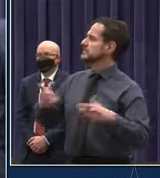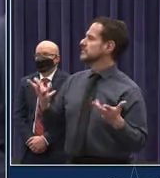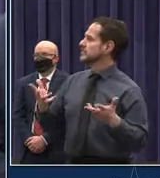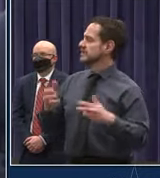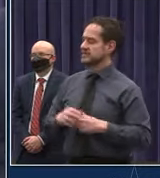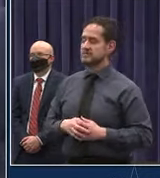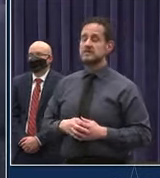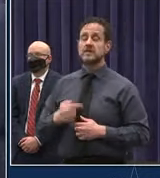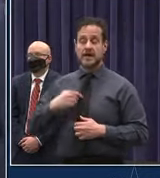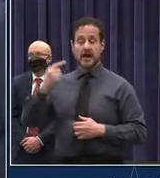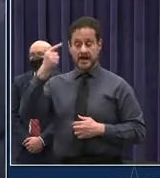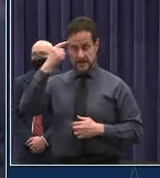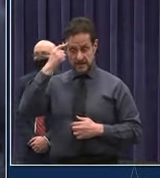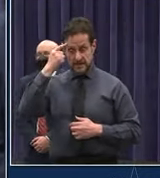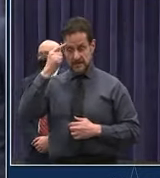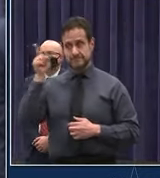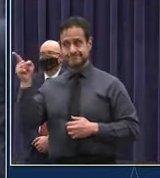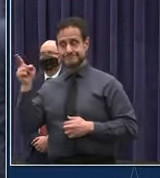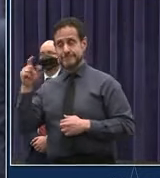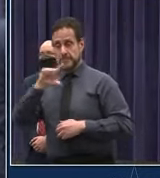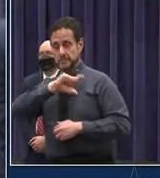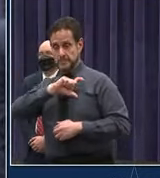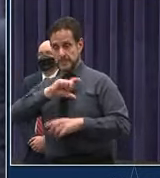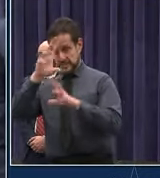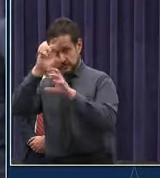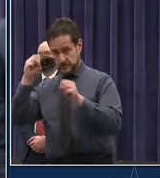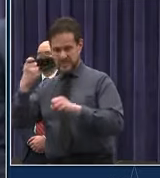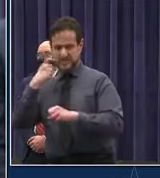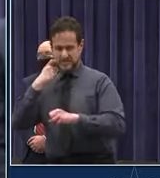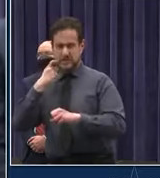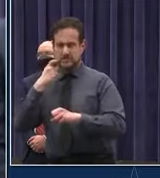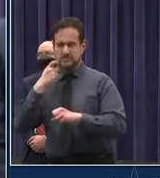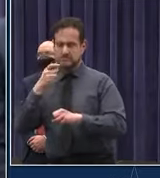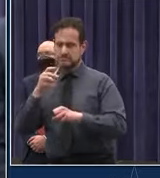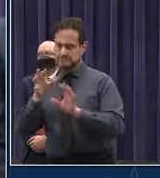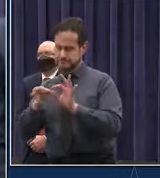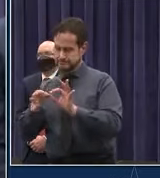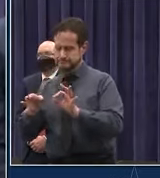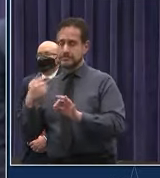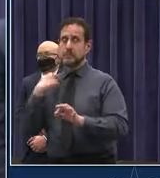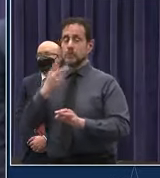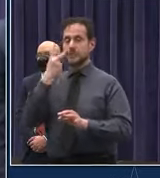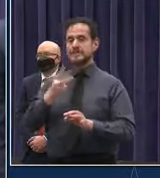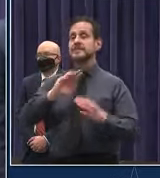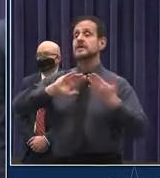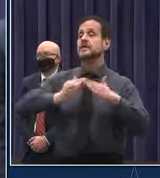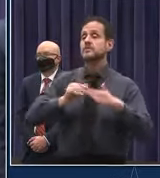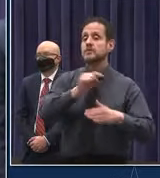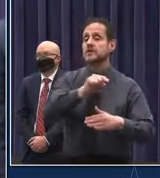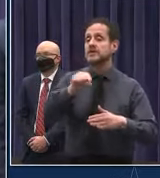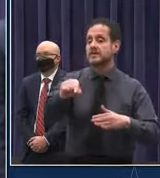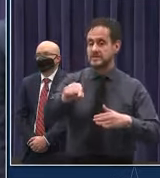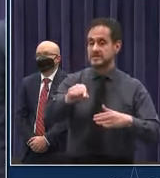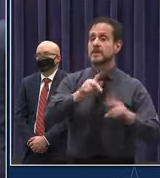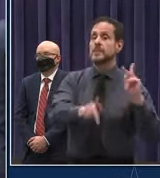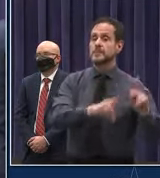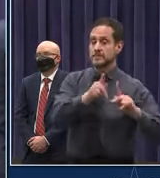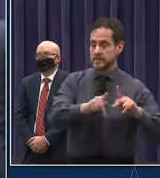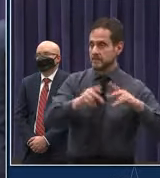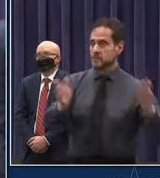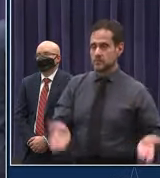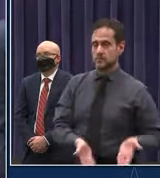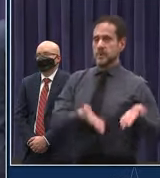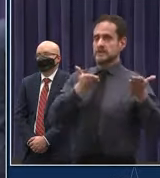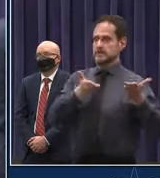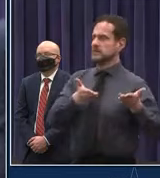the taking of the life of this young girl has pricked the consciousness of all of us. But really the tragedy of 2021, with